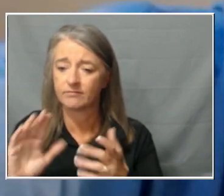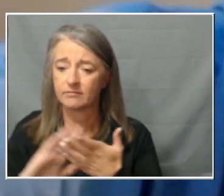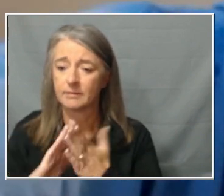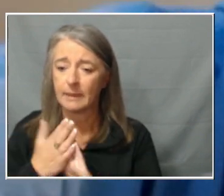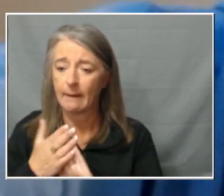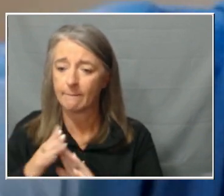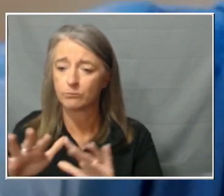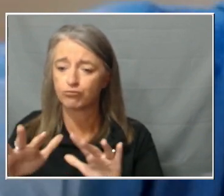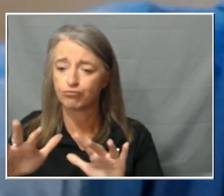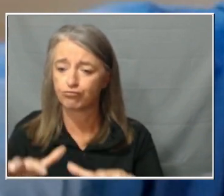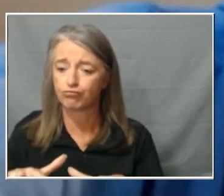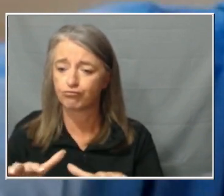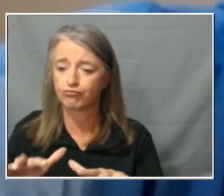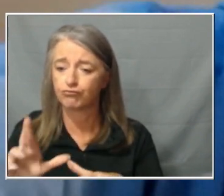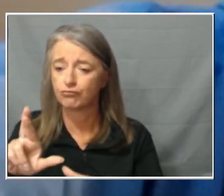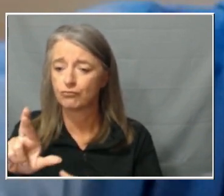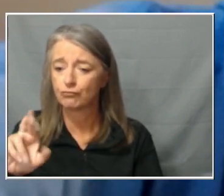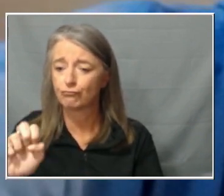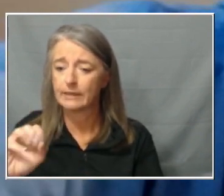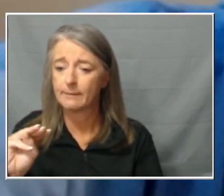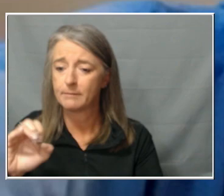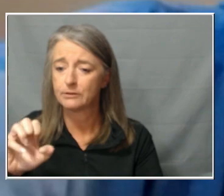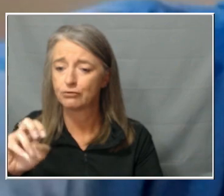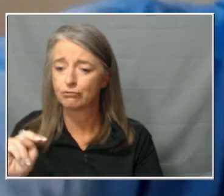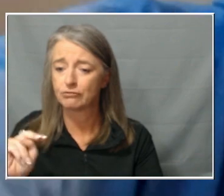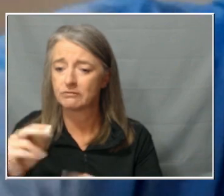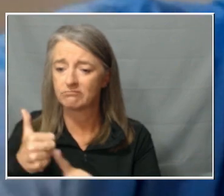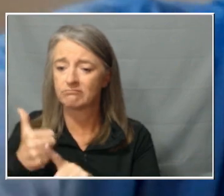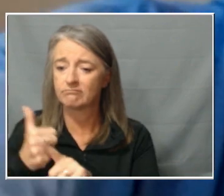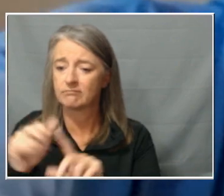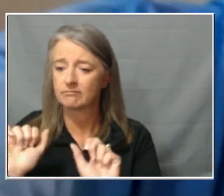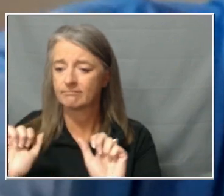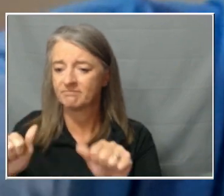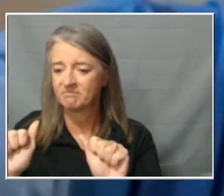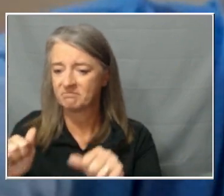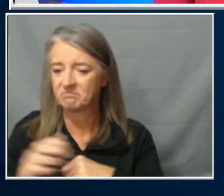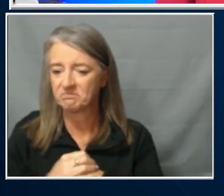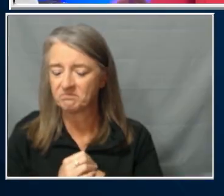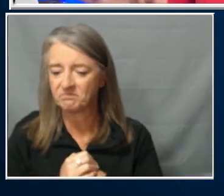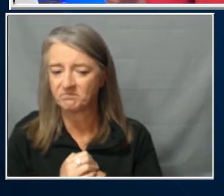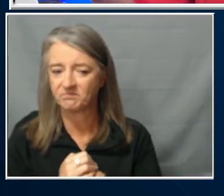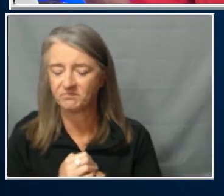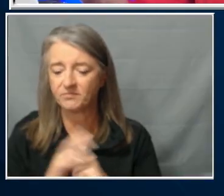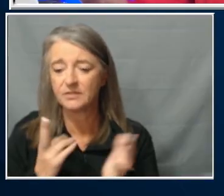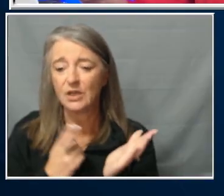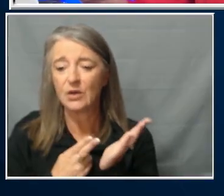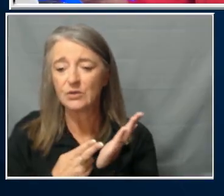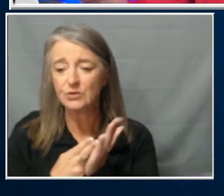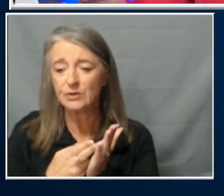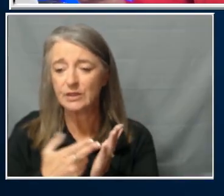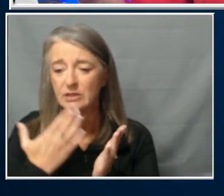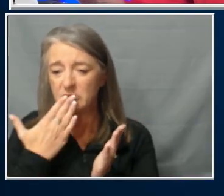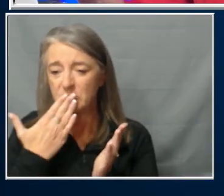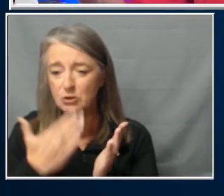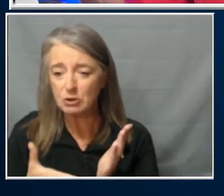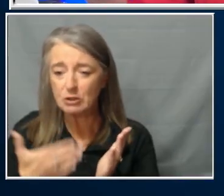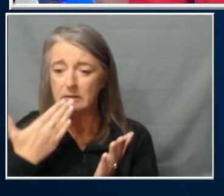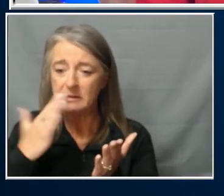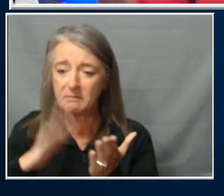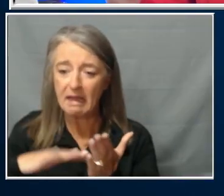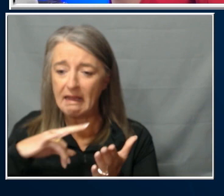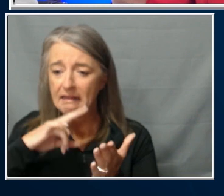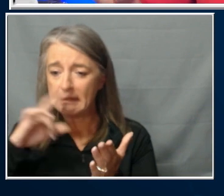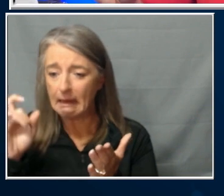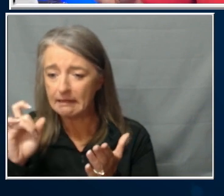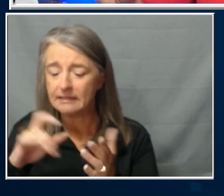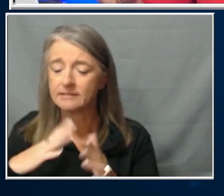rest and remission is possible, Yeah. It's truly the good, the bad, and the ugly. Part of that good, though, was